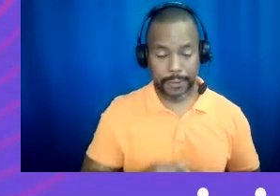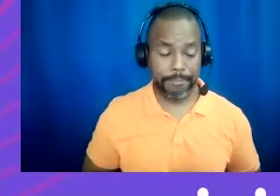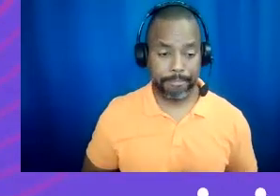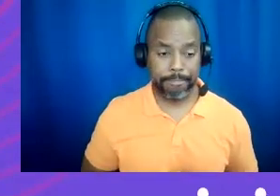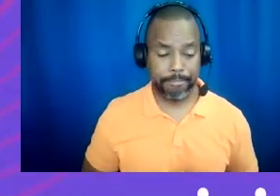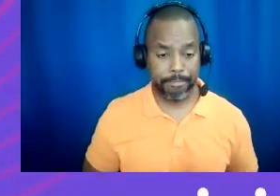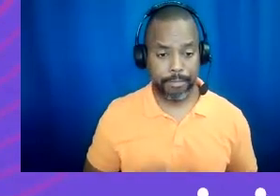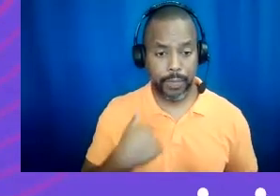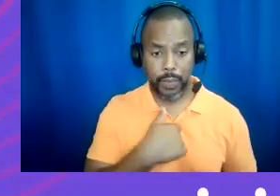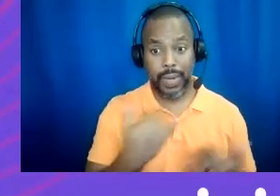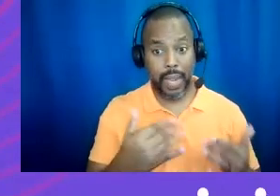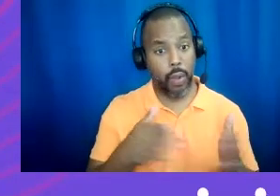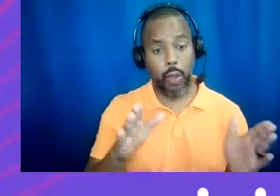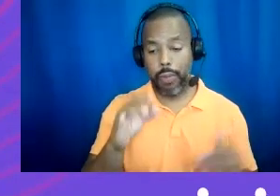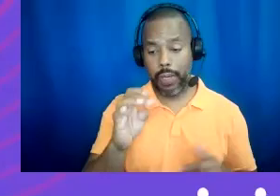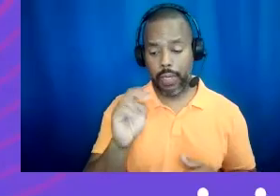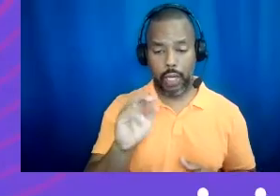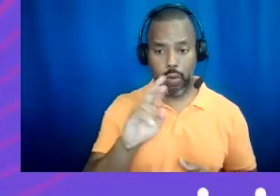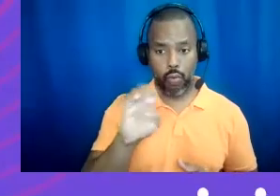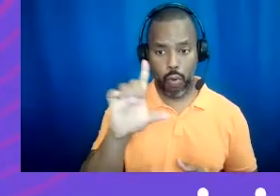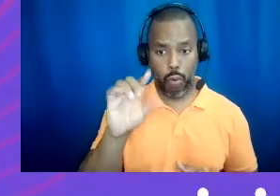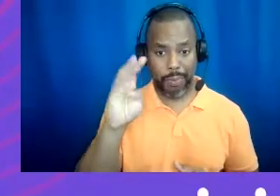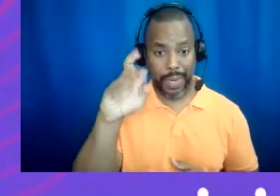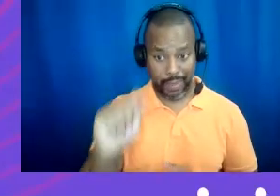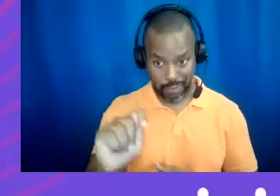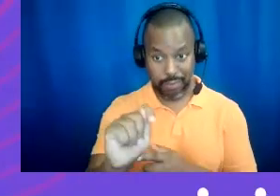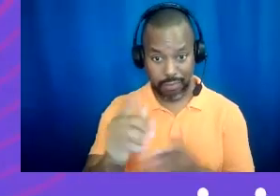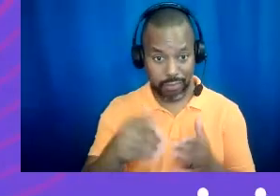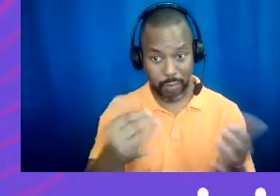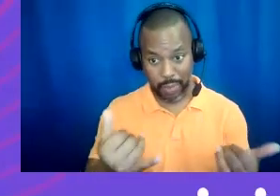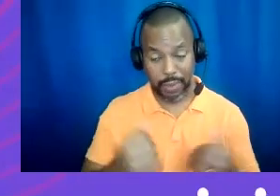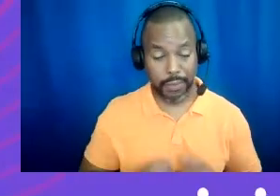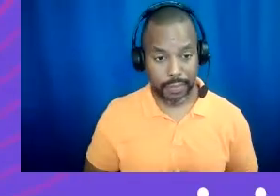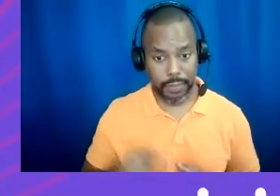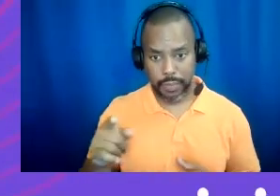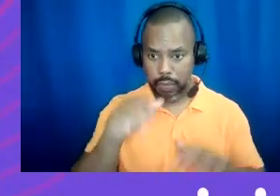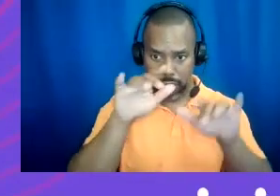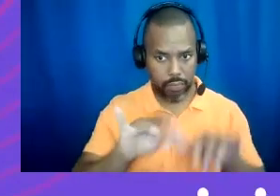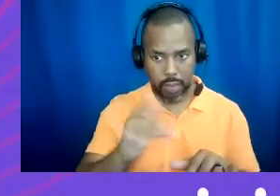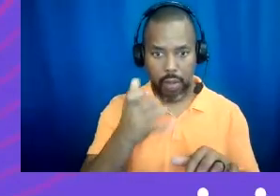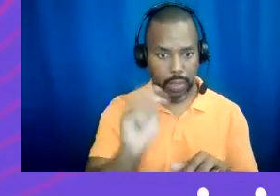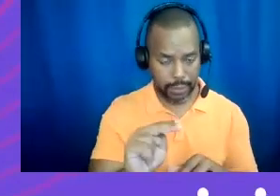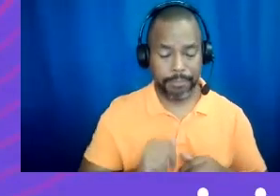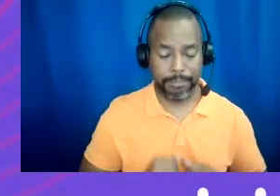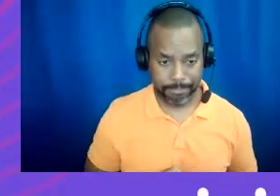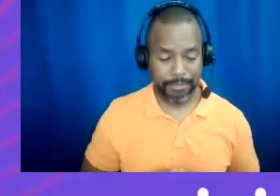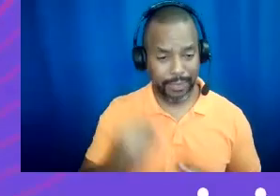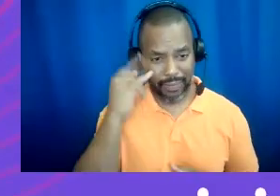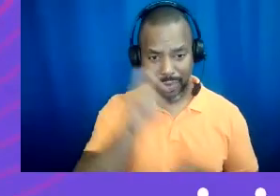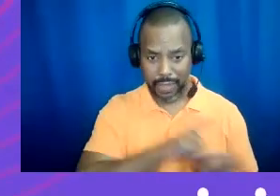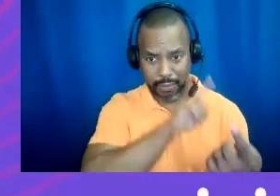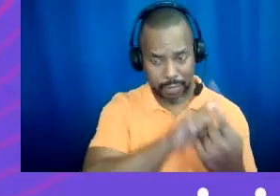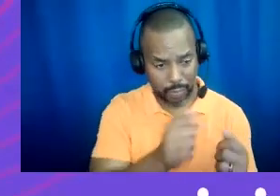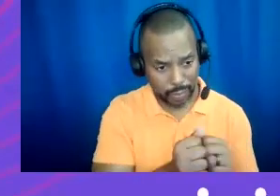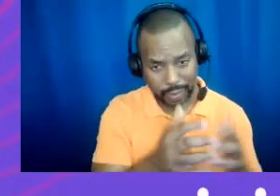we are in open enrollment. So, please visit us during an open enrollment period, log into your Benefit Bridge account. If you need to meet with American